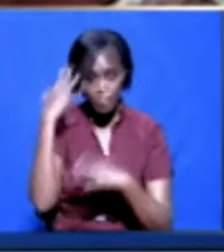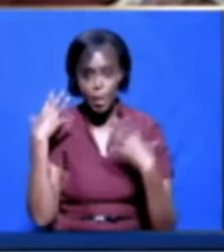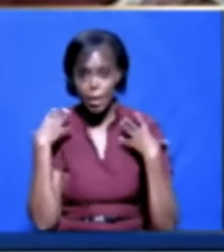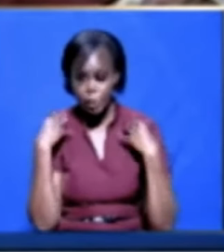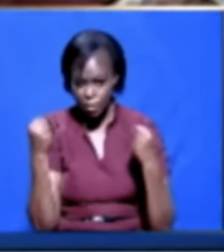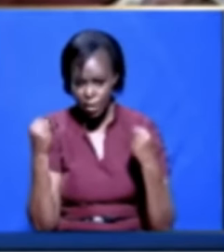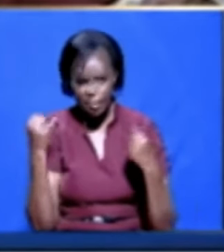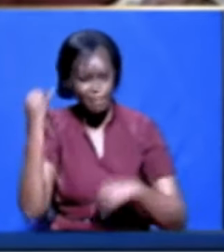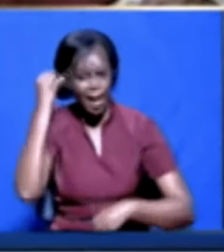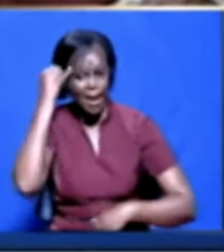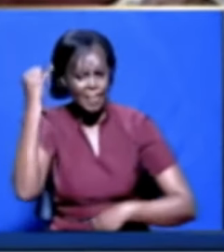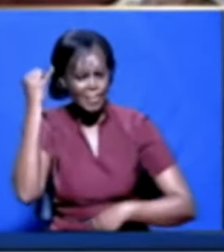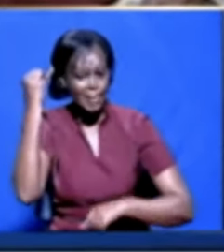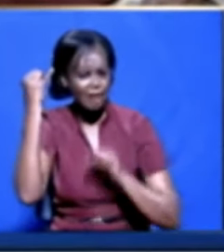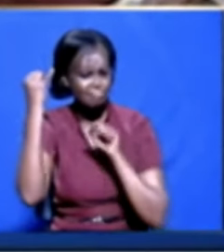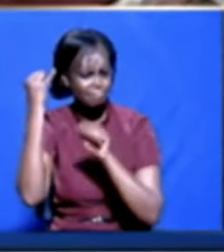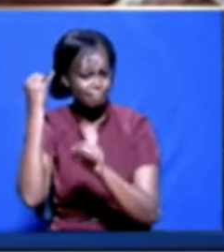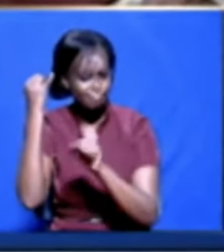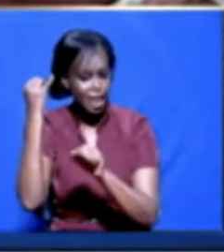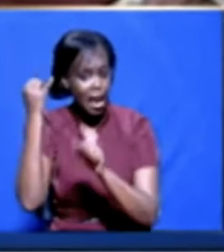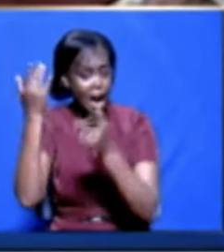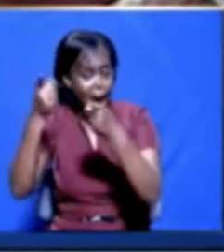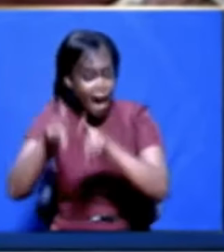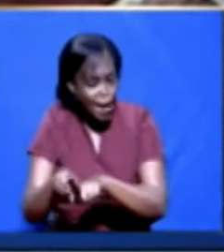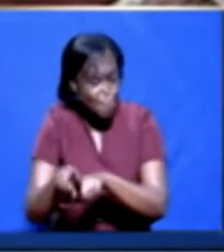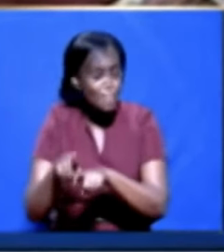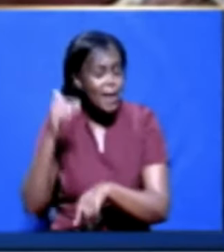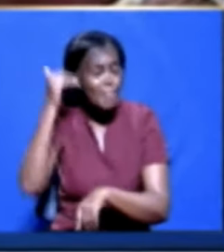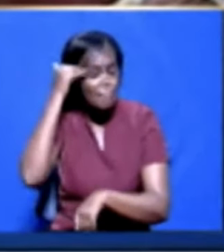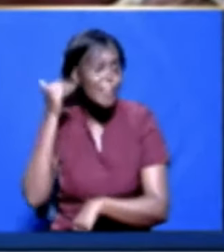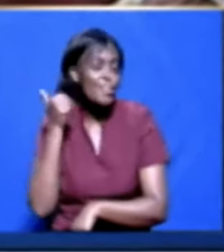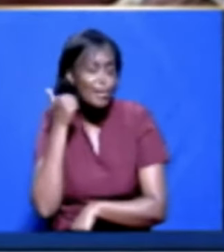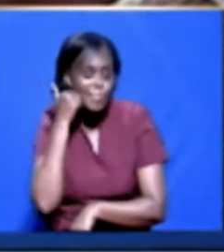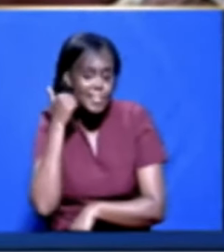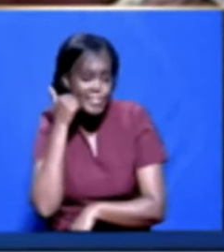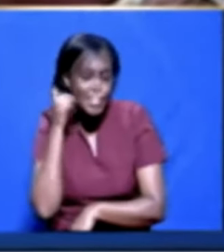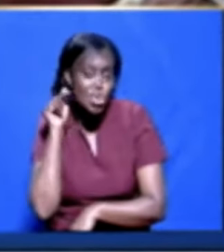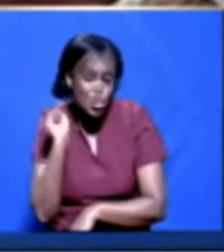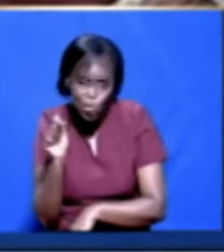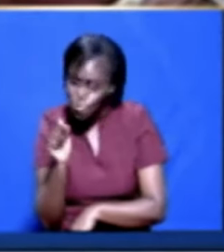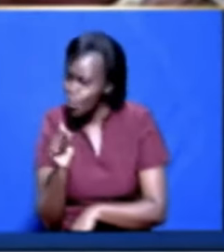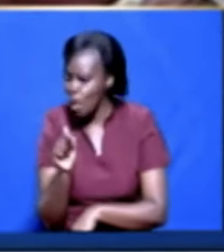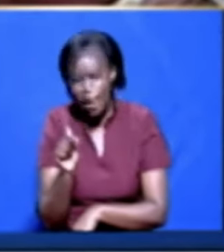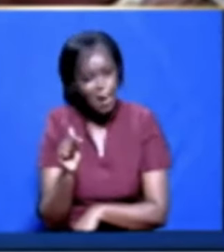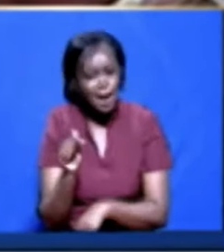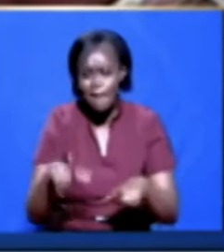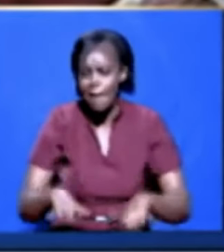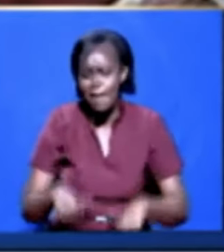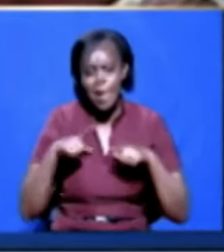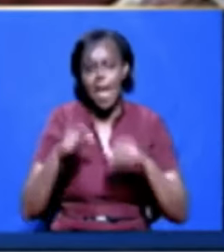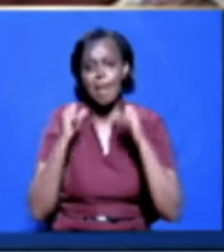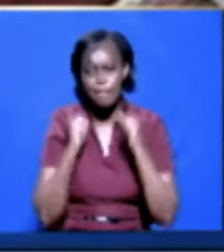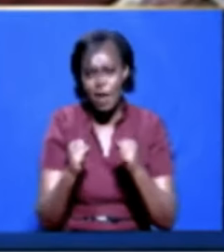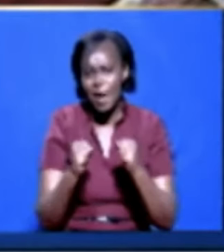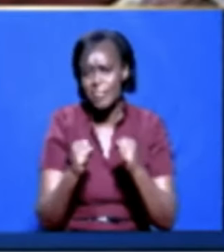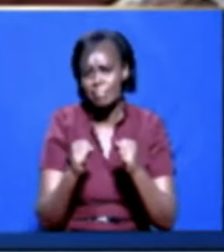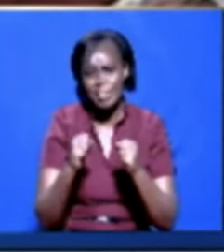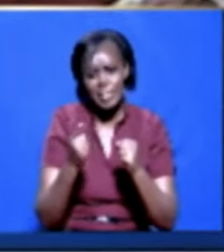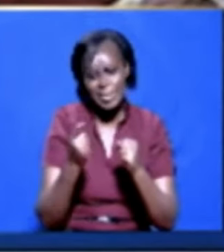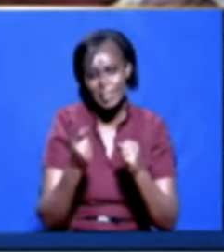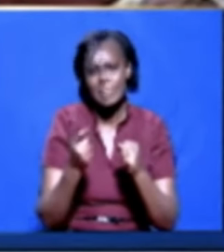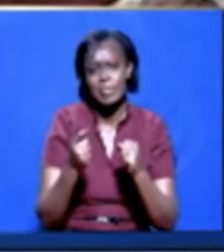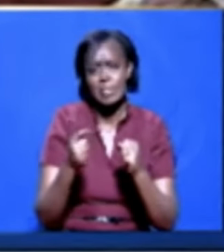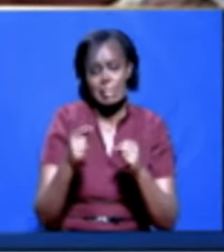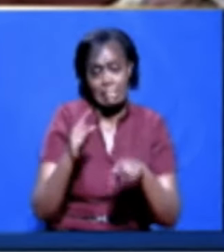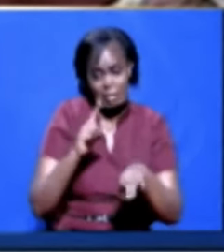connotation that if you are mentally sick, then you are less than a human being. And so the question of treating those people